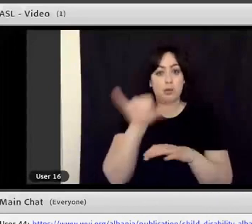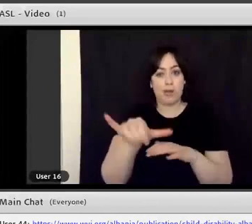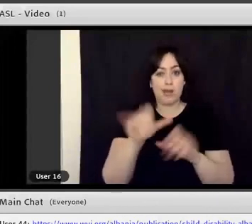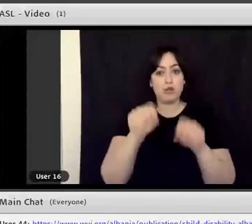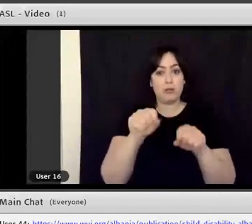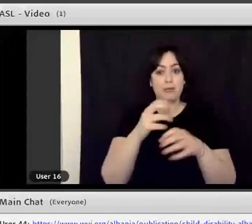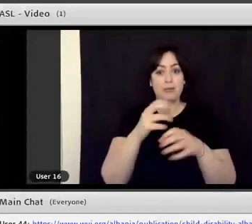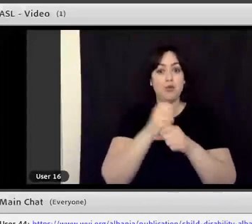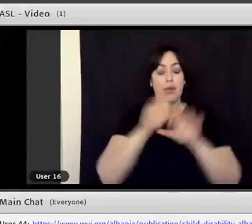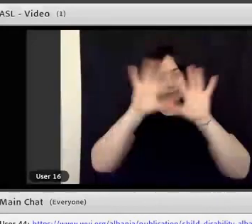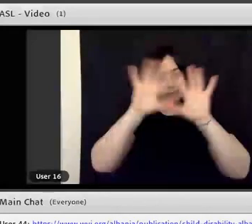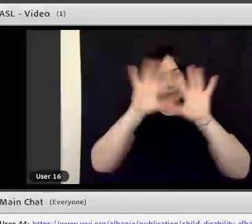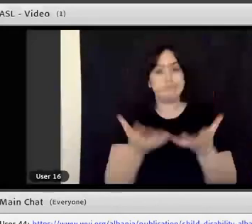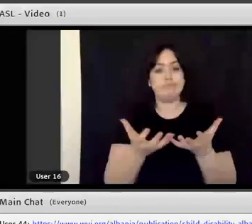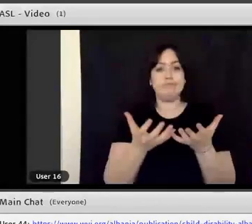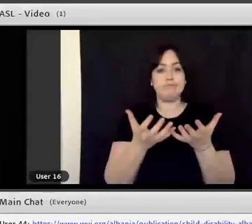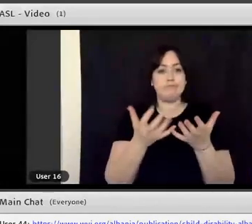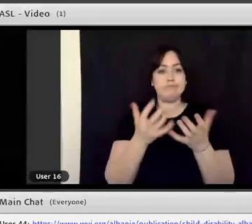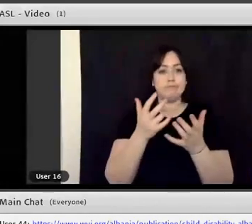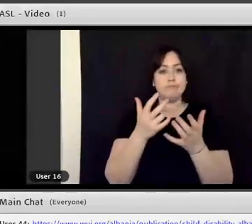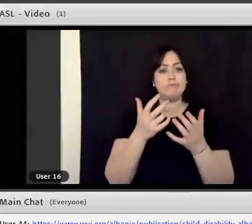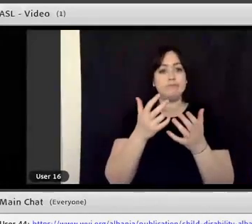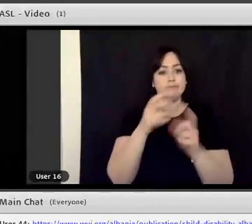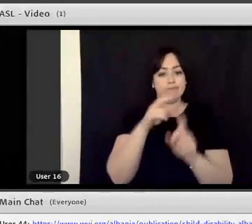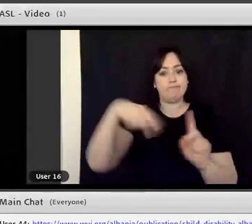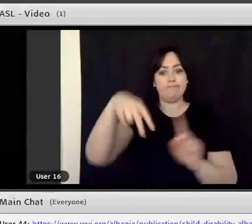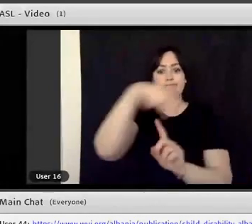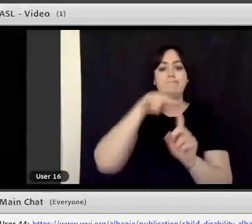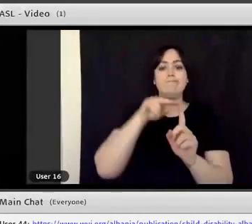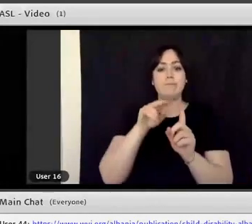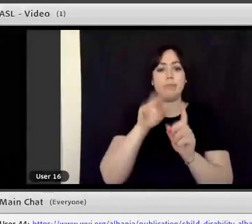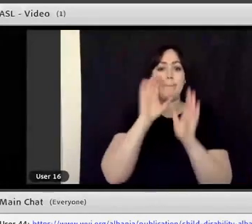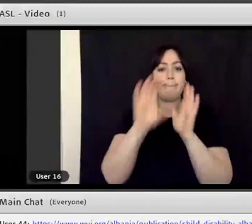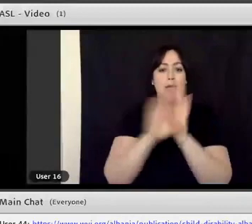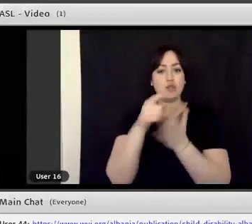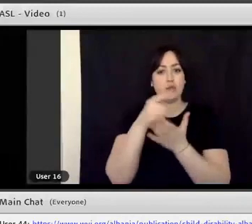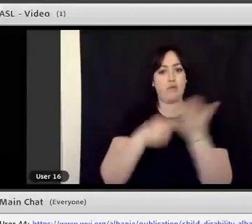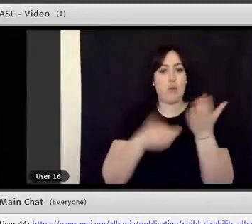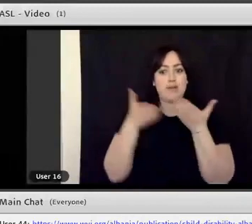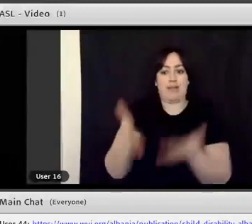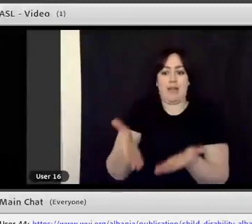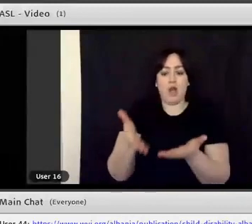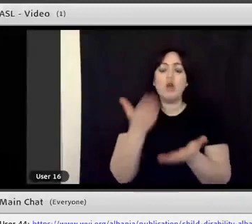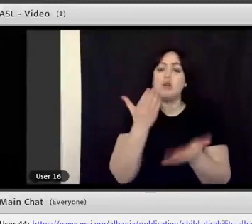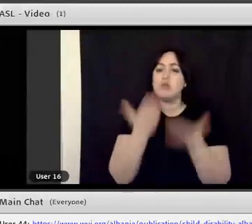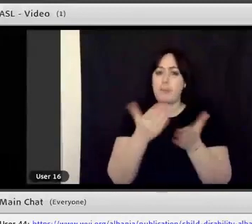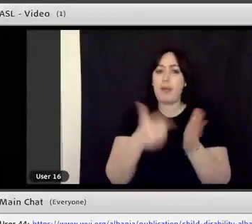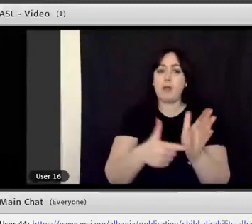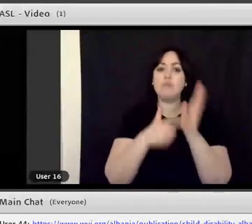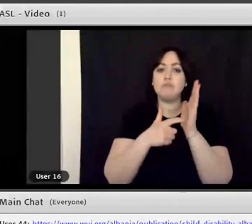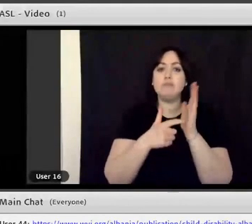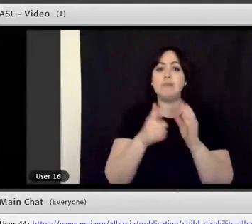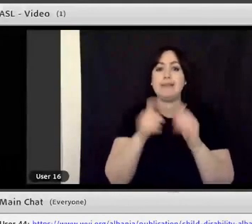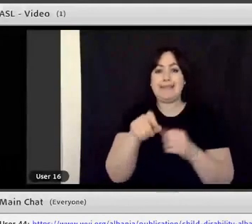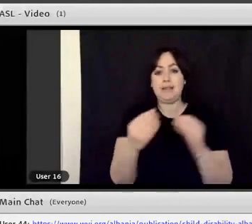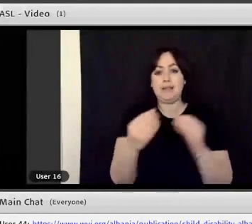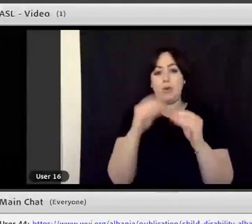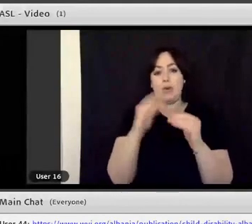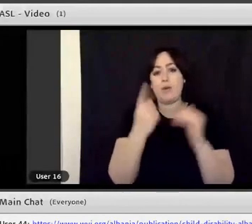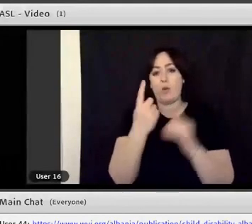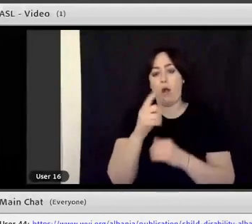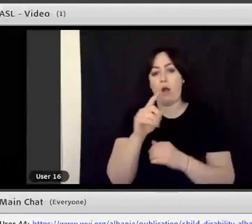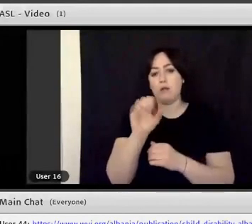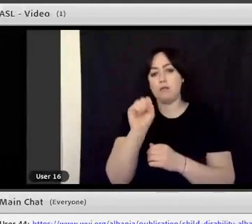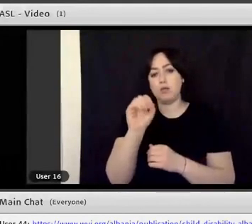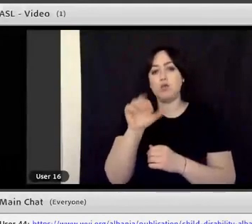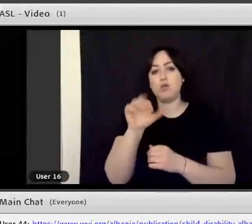holistic picture of what there is on the ground, you may need more than one source of data, and I think it's important to keep that